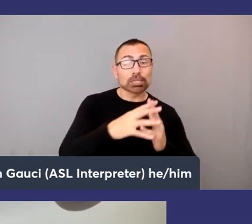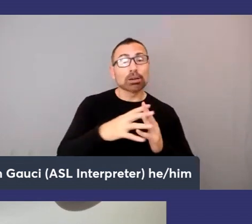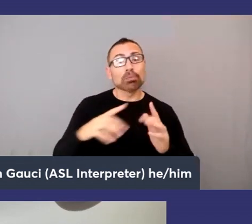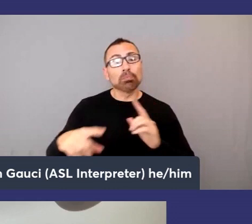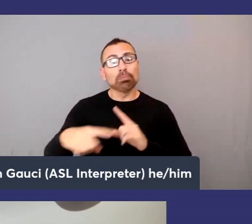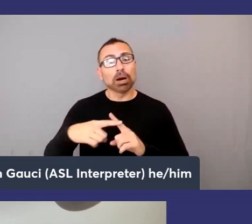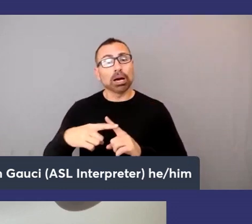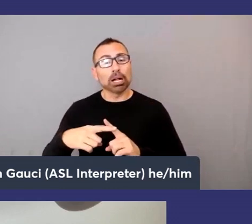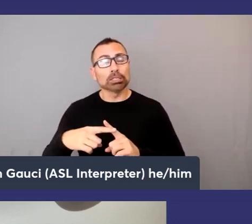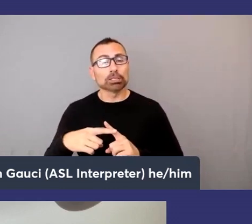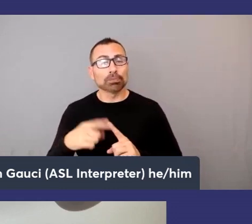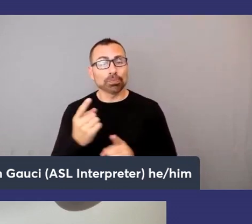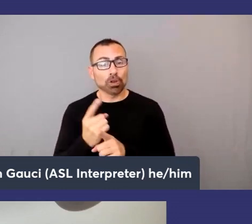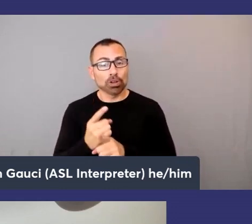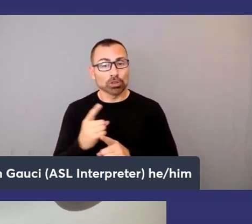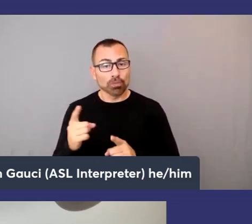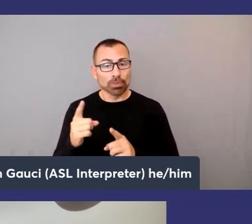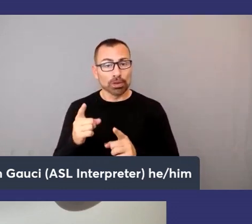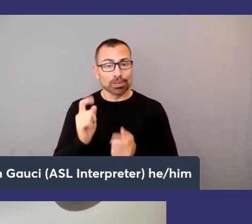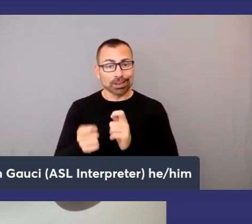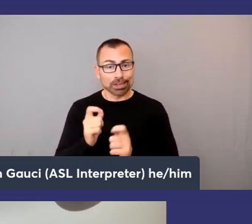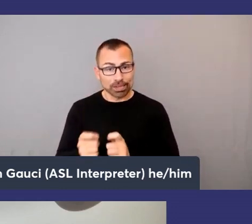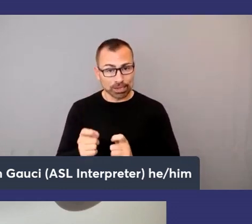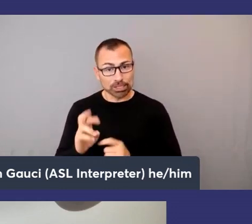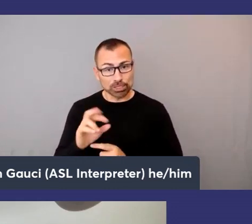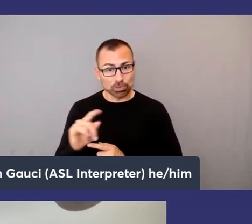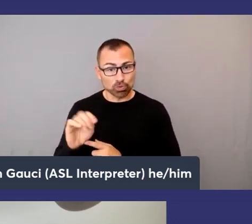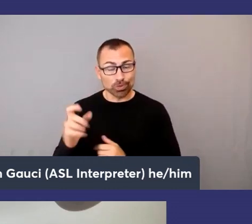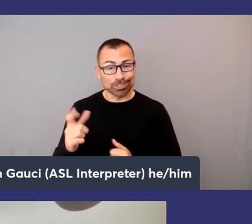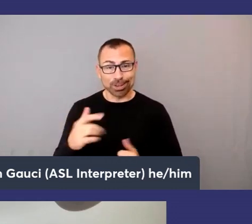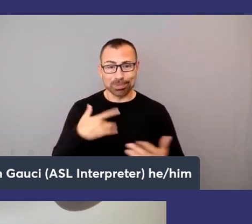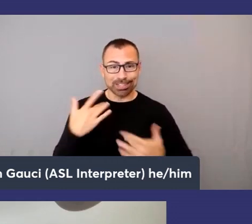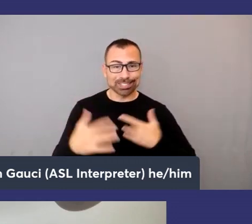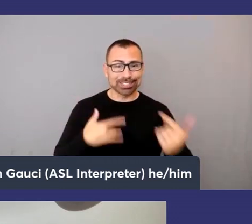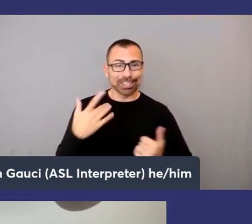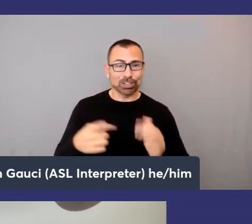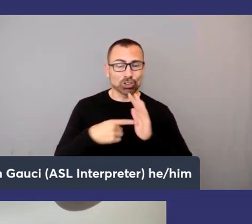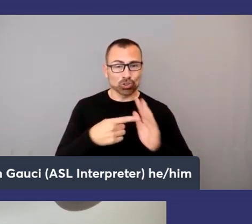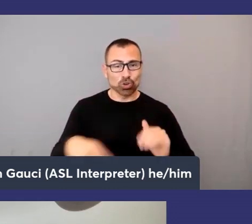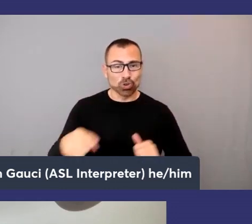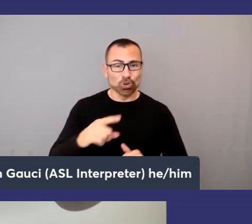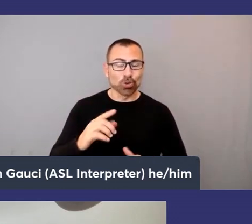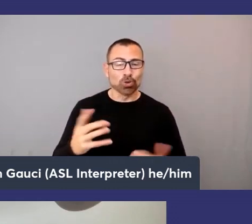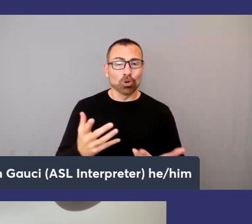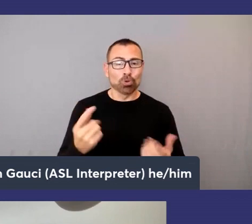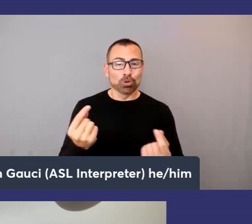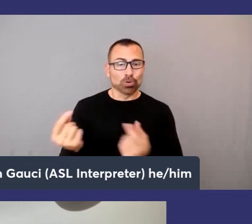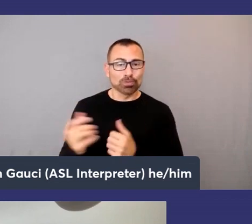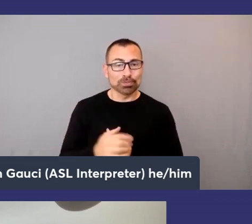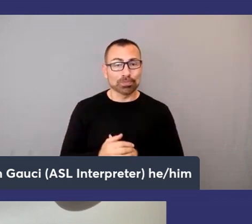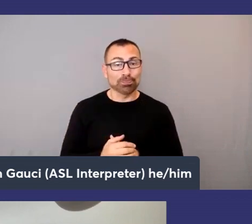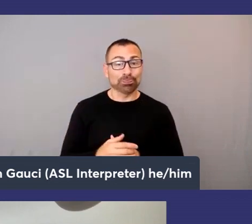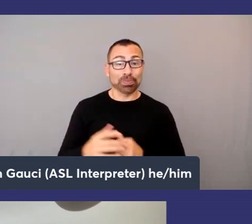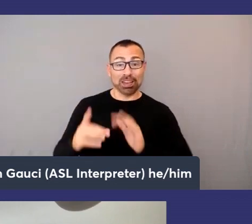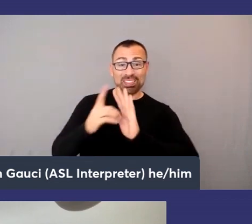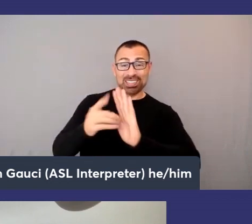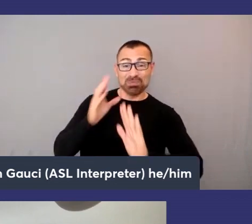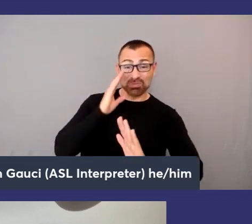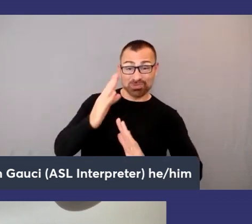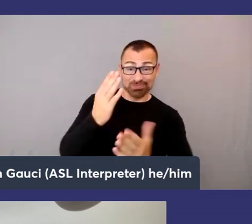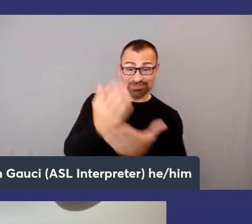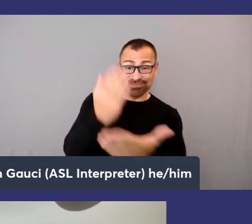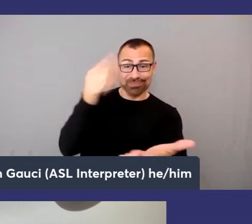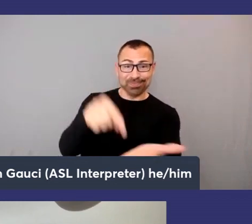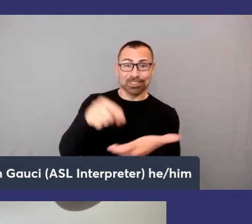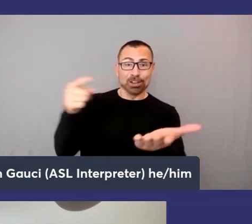like the custom rules. So I'm excited for David to show all of that demo that we have done. So the demo will speak for itself, but yeah, that's what